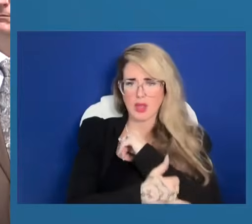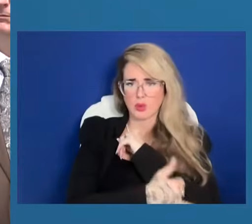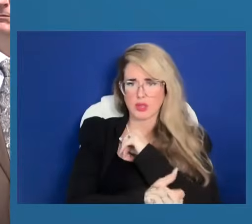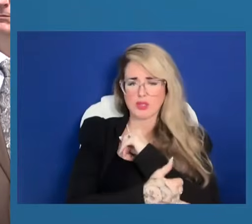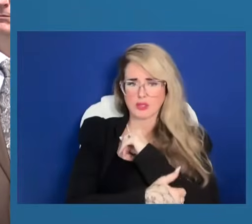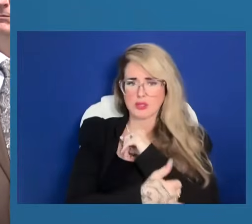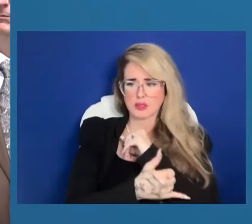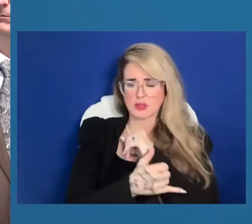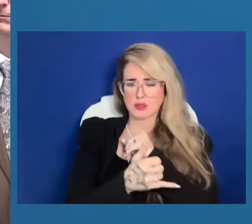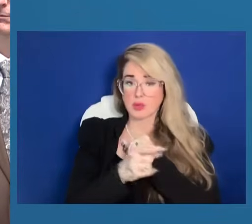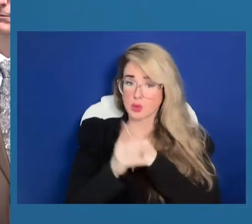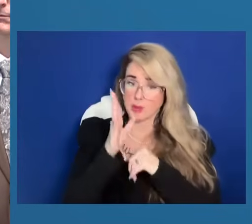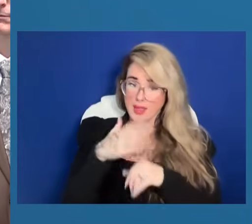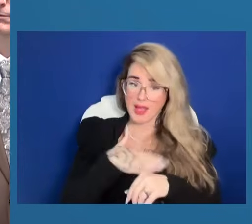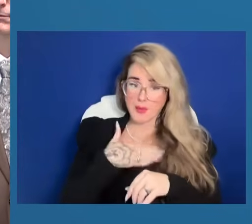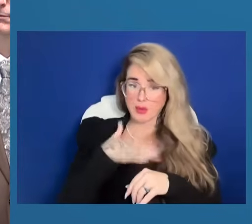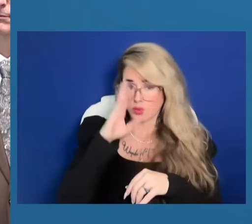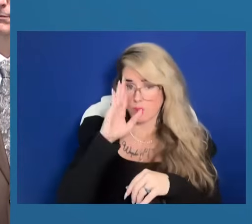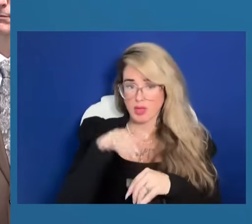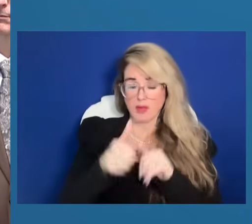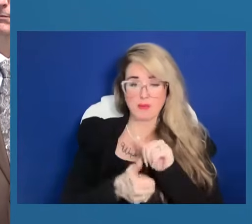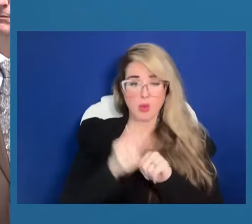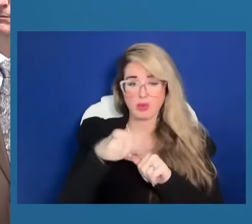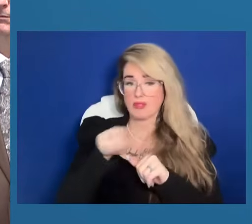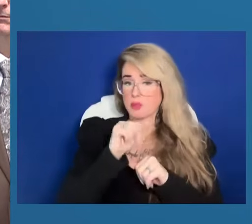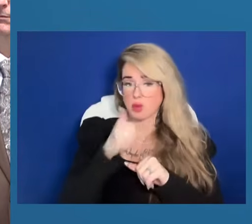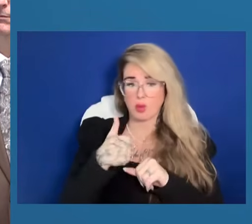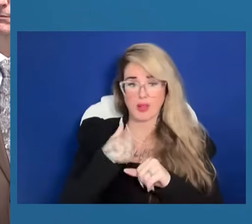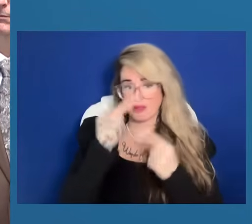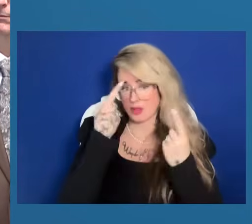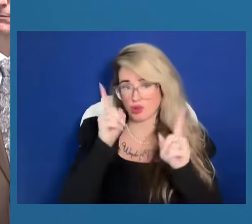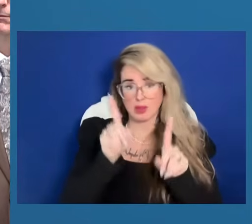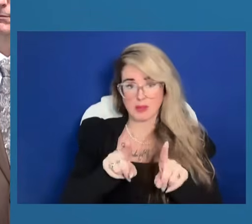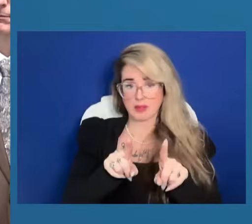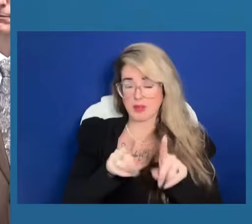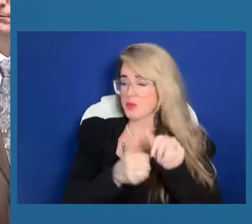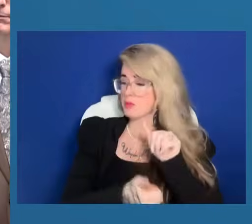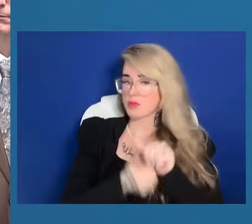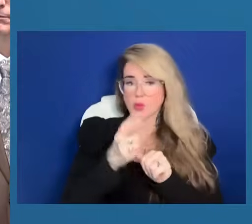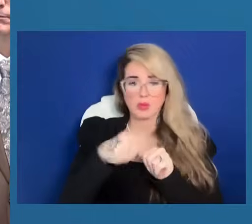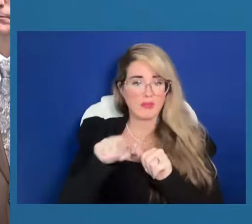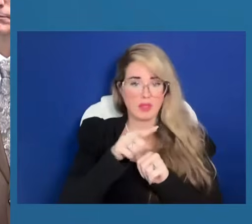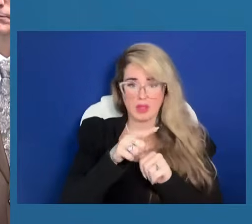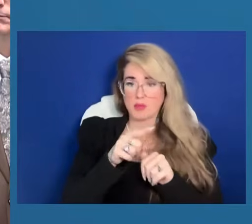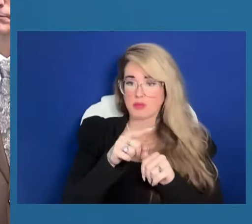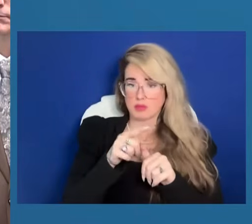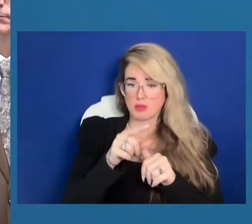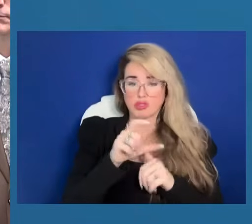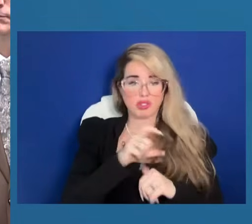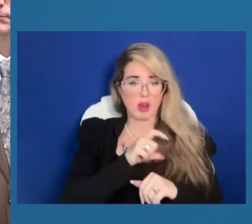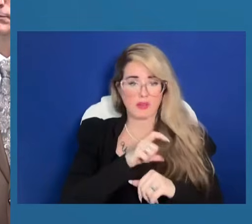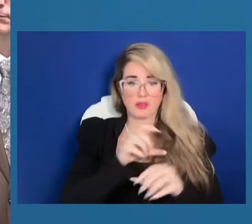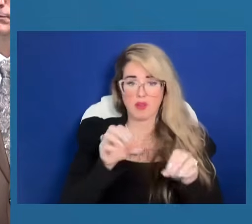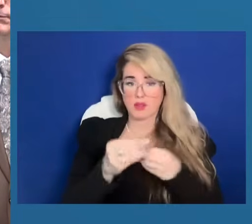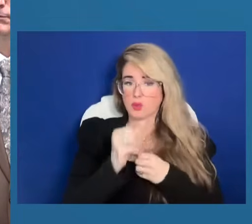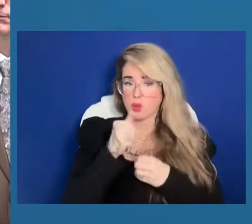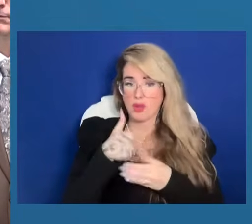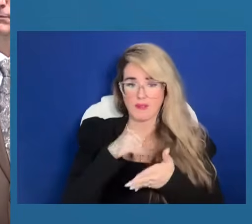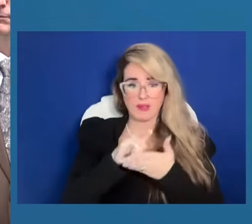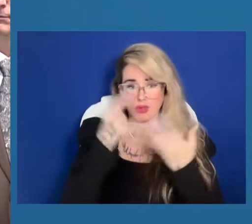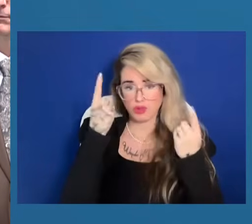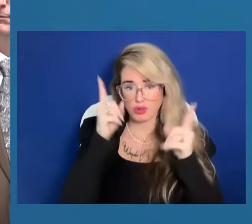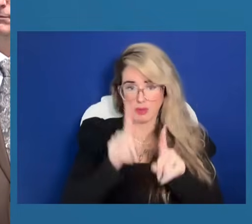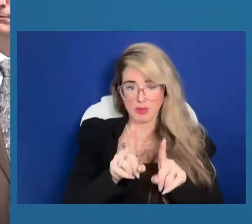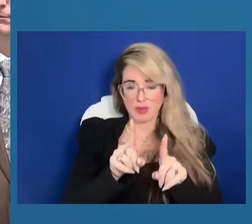be happy to know that the vast majority do not have these agreements, that the vast majority of sheriff's offices do not have these agreements. It is